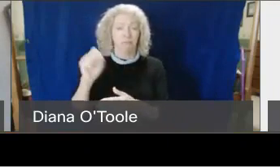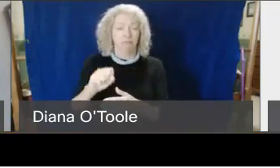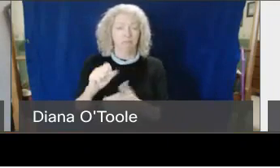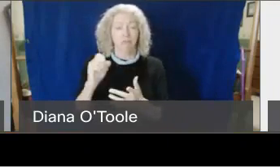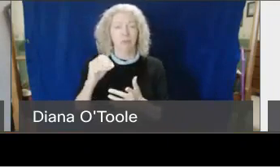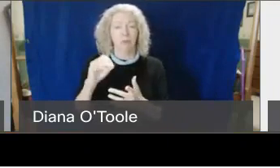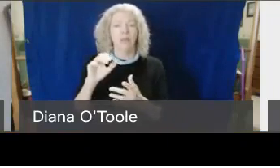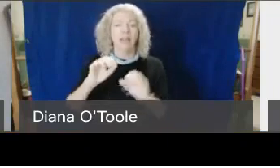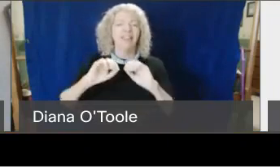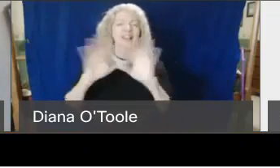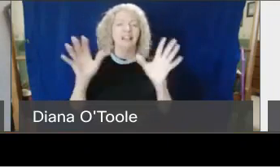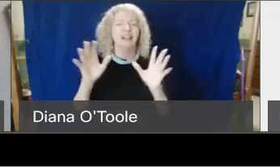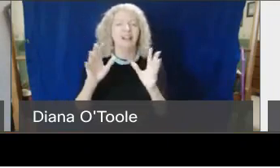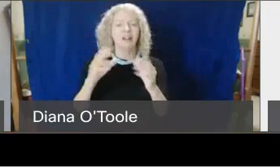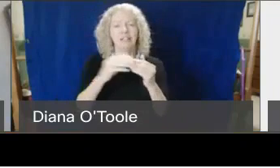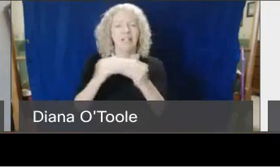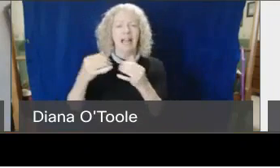assignments.